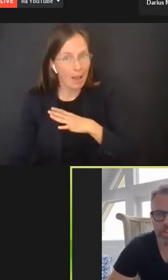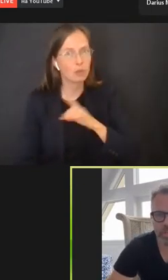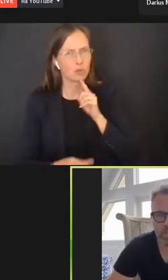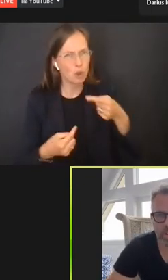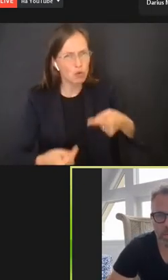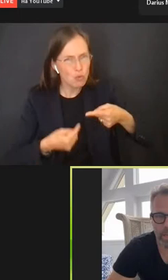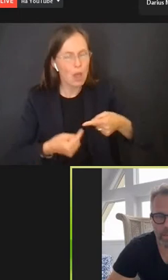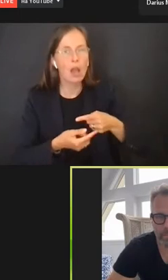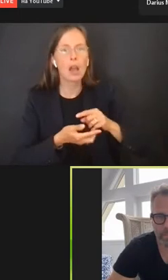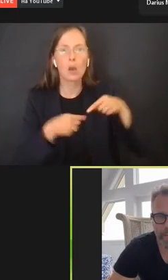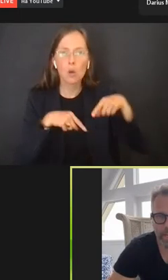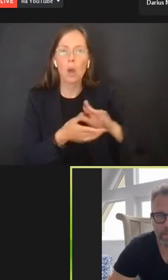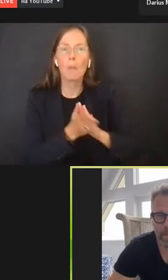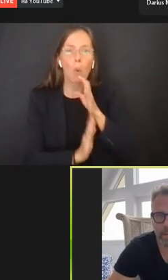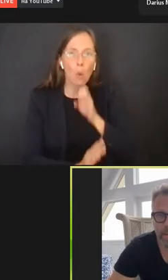their friendships fall away.